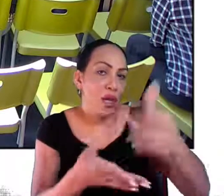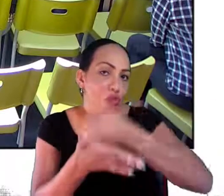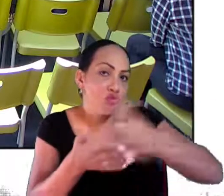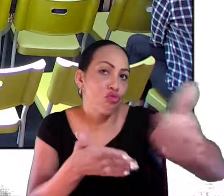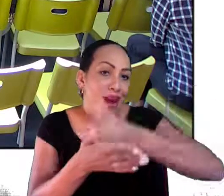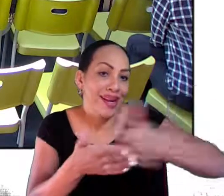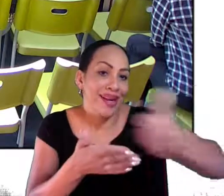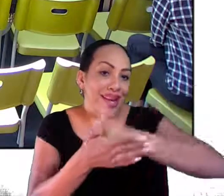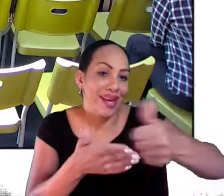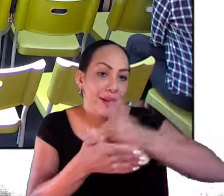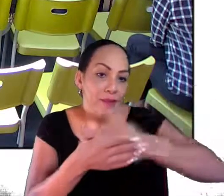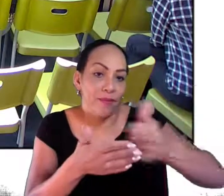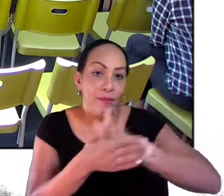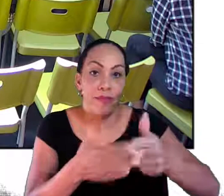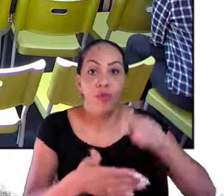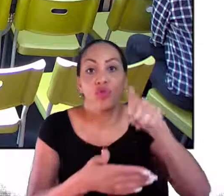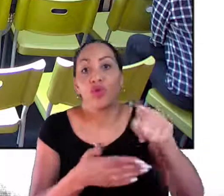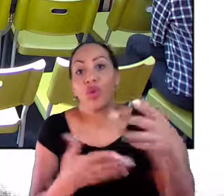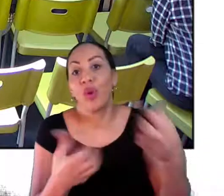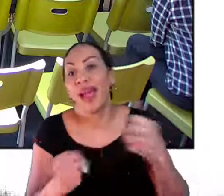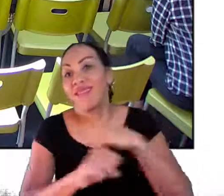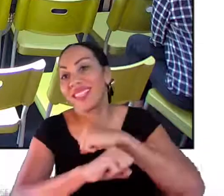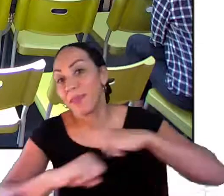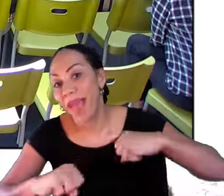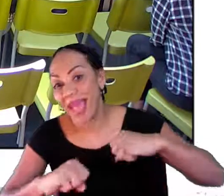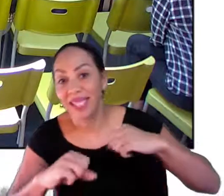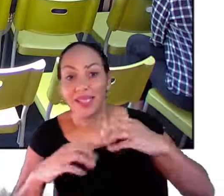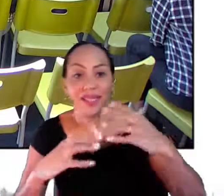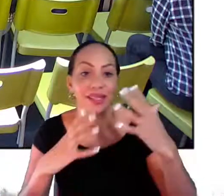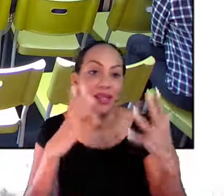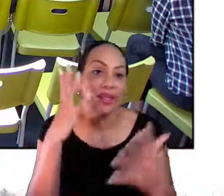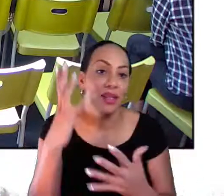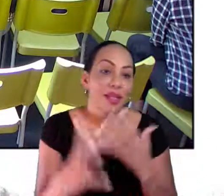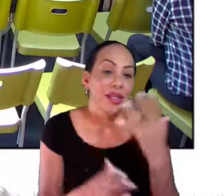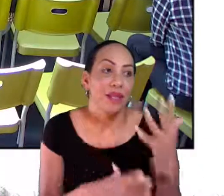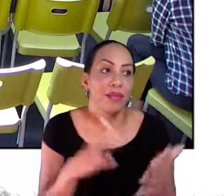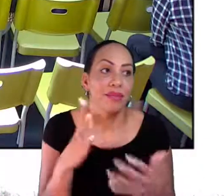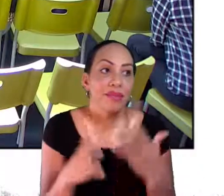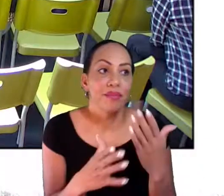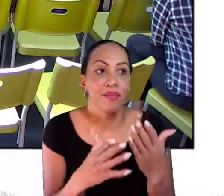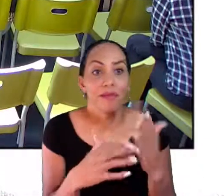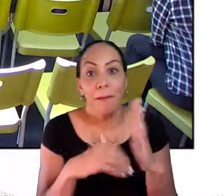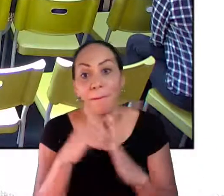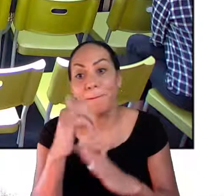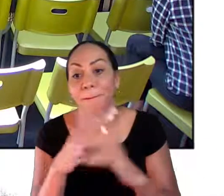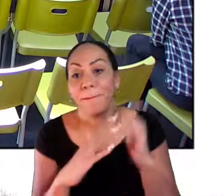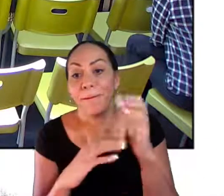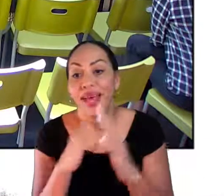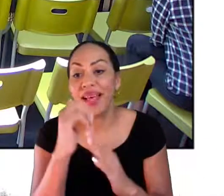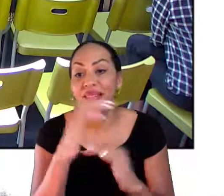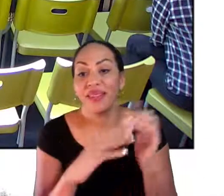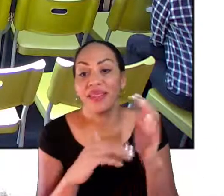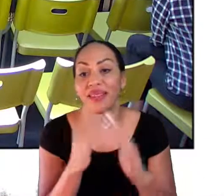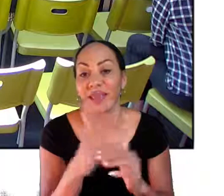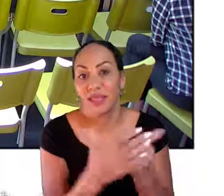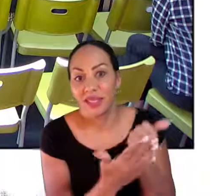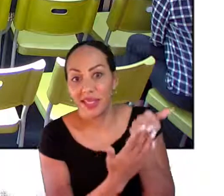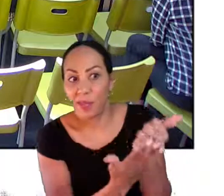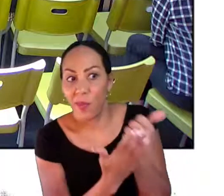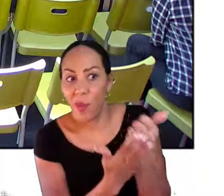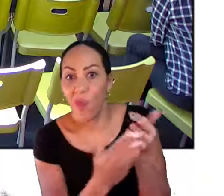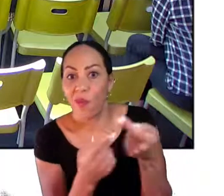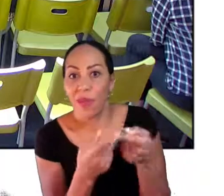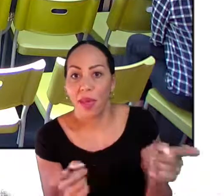space is there space in your processes to really work with them to build the support program that you need with them? My first thought